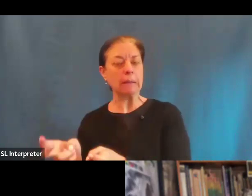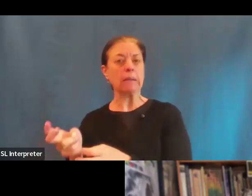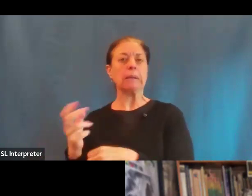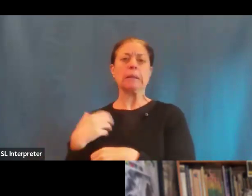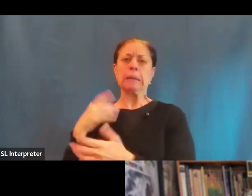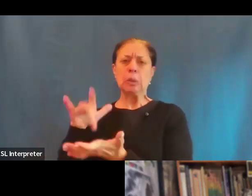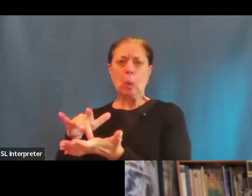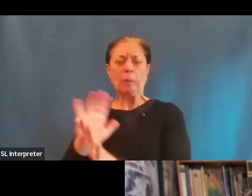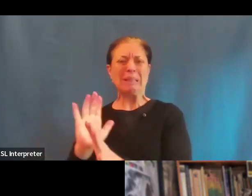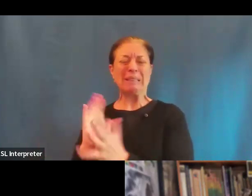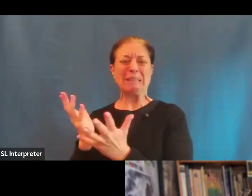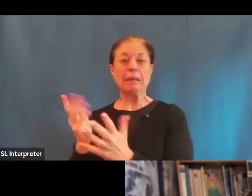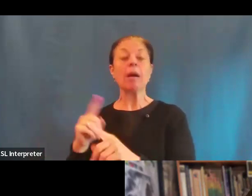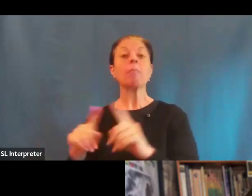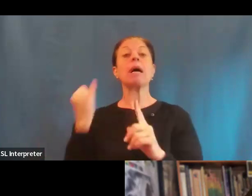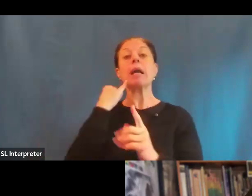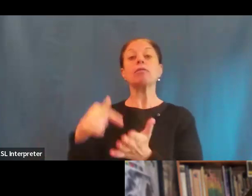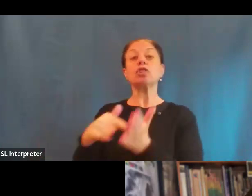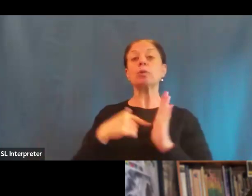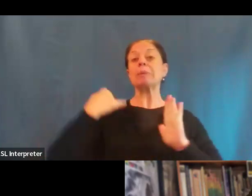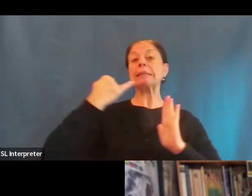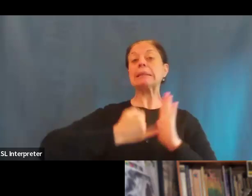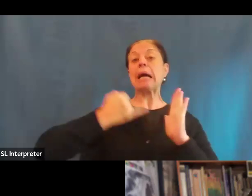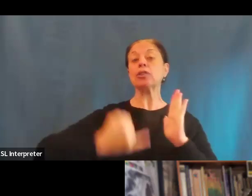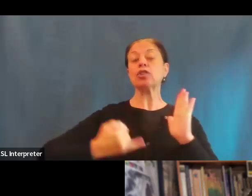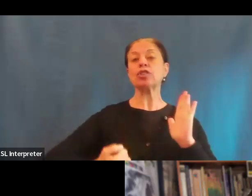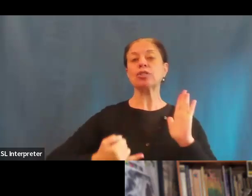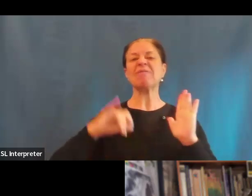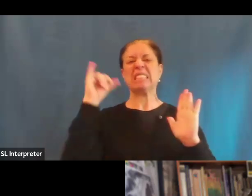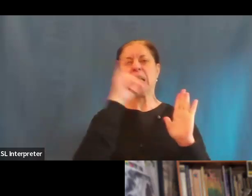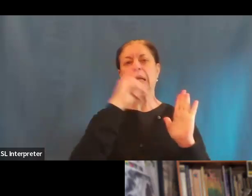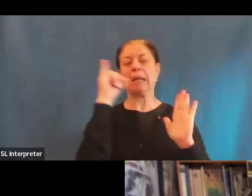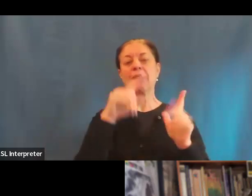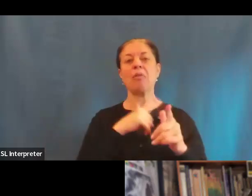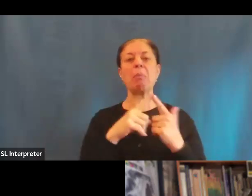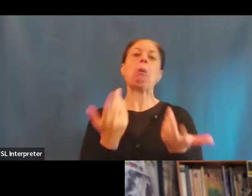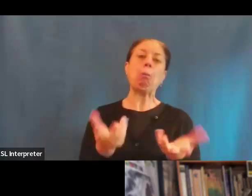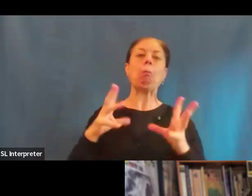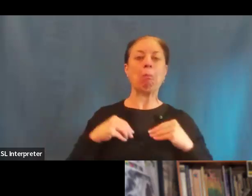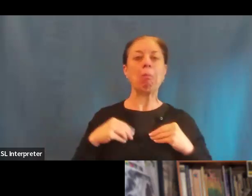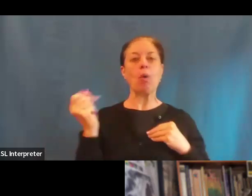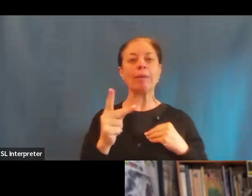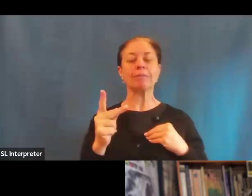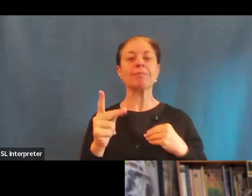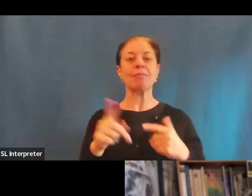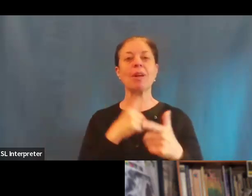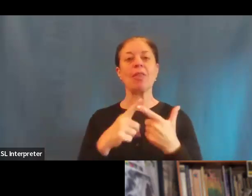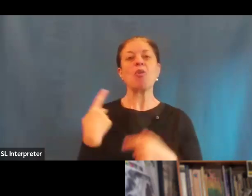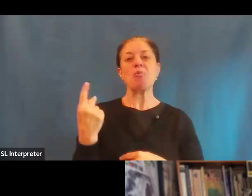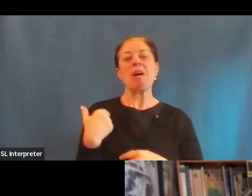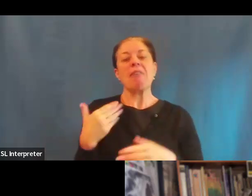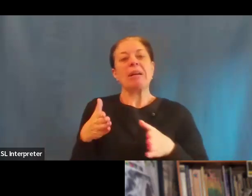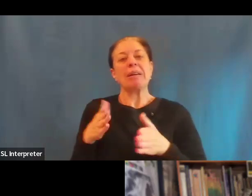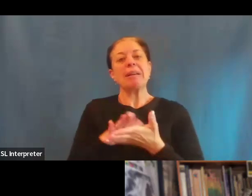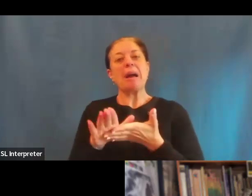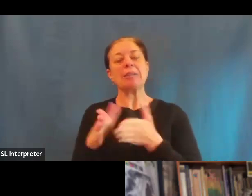always like, what? But if he shows me a sketch, the sketch is always silly. And then I'm like, okay, okay. And then we have a nice way